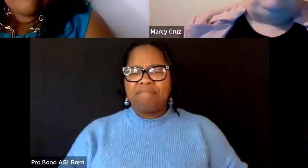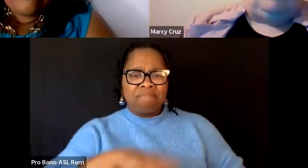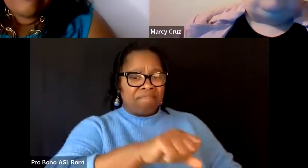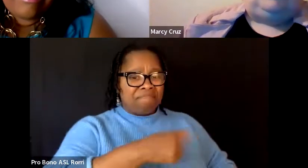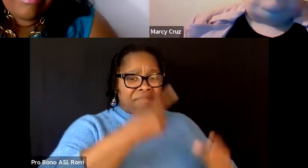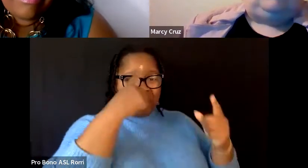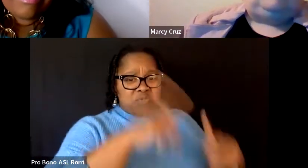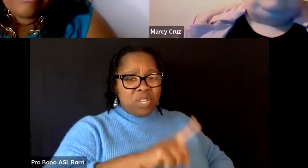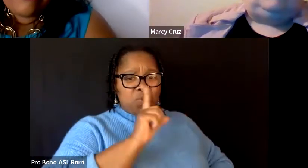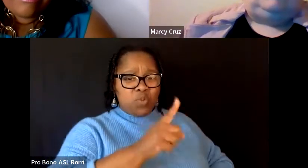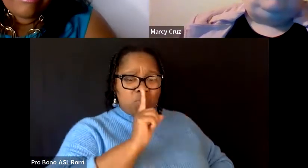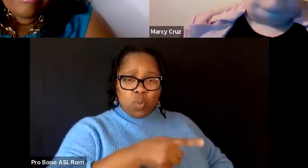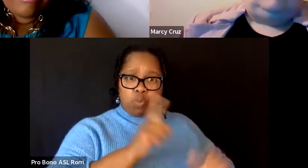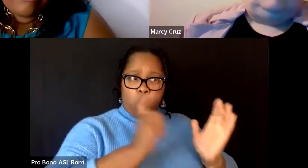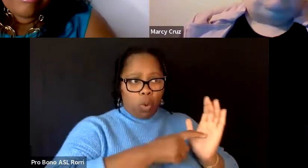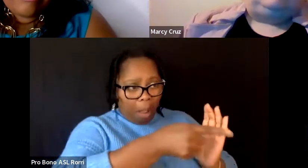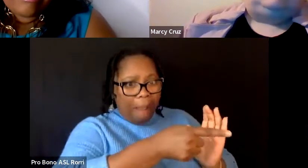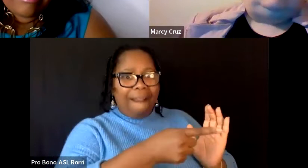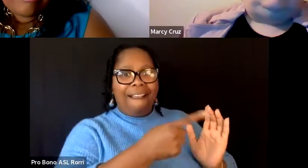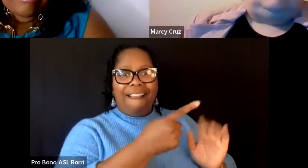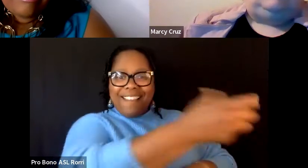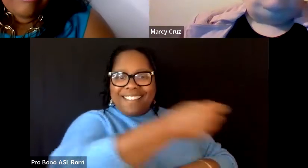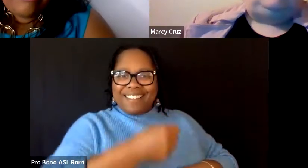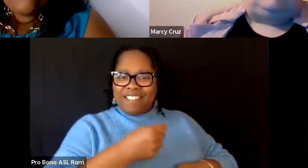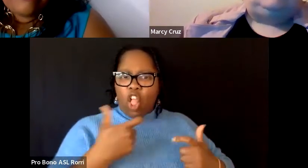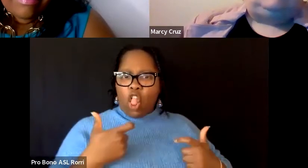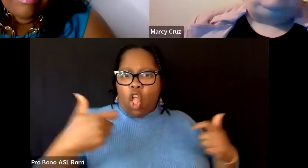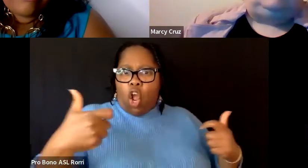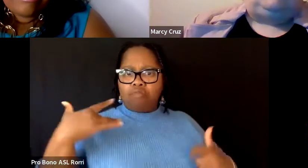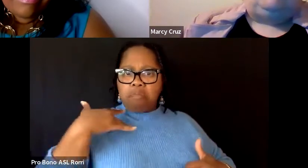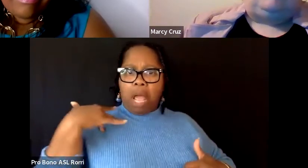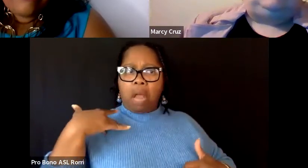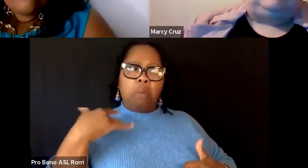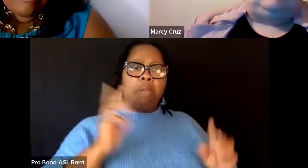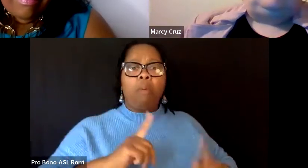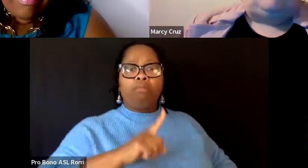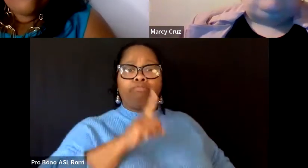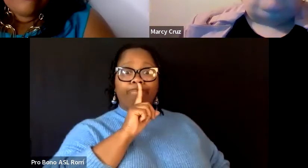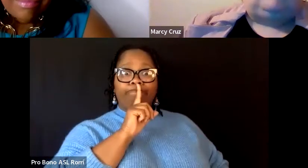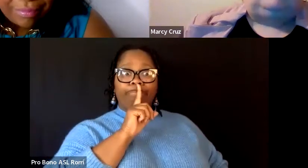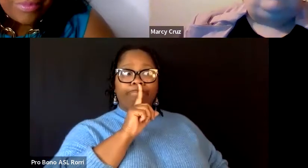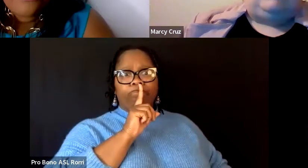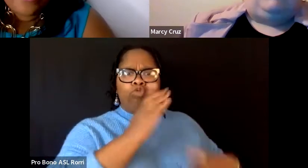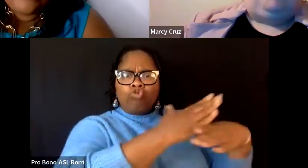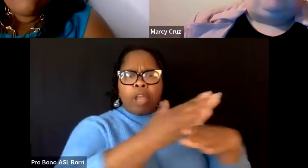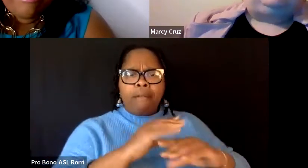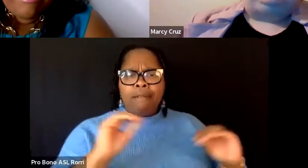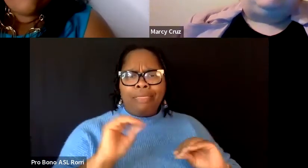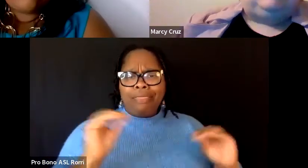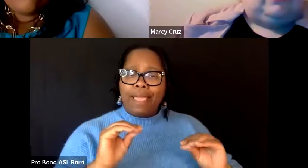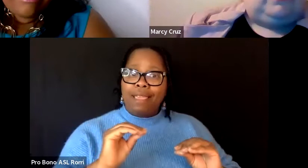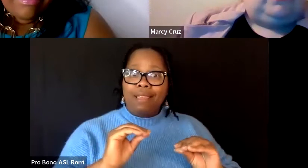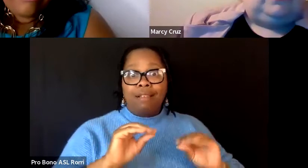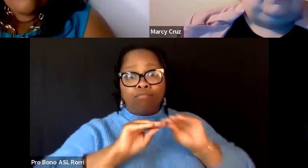see a larger model being used, no one says anything. No one shares it. Very rarely it goes viral. Right. But when